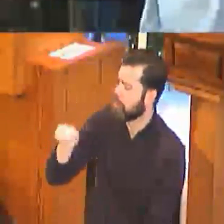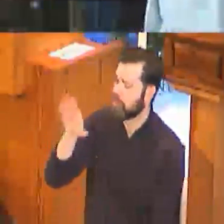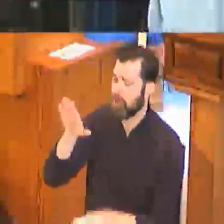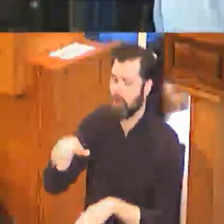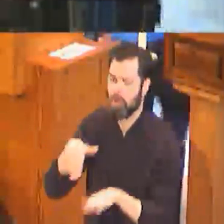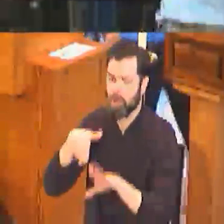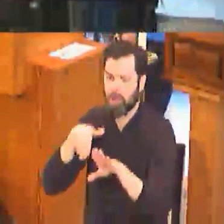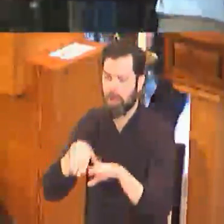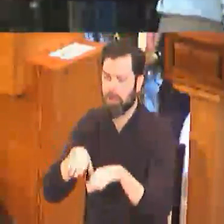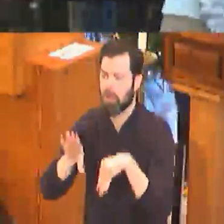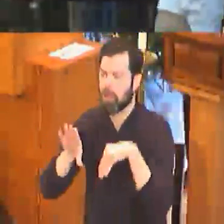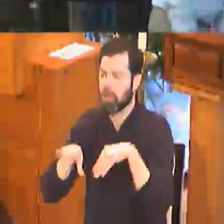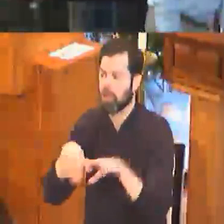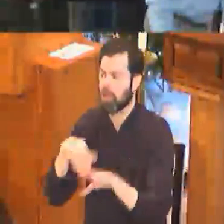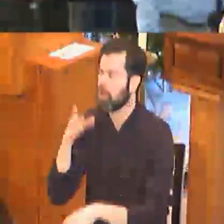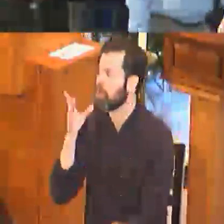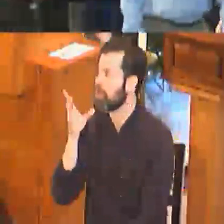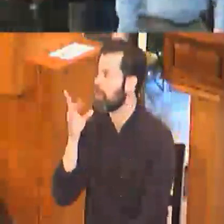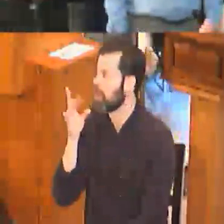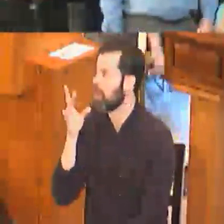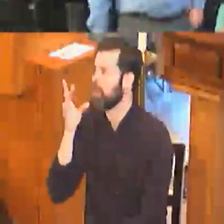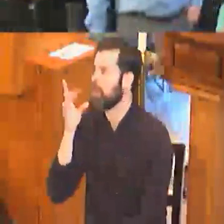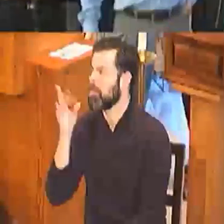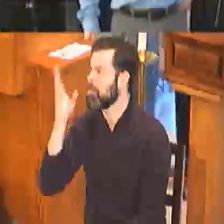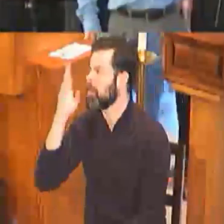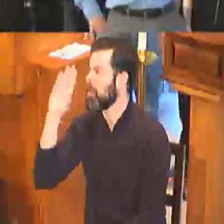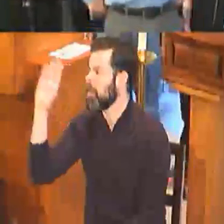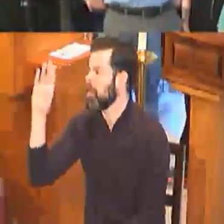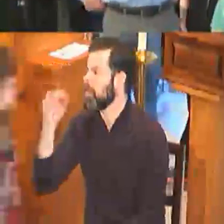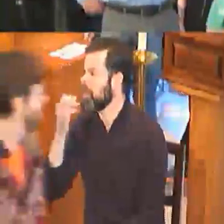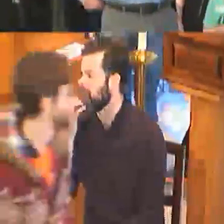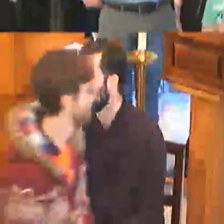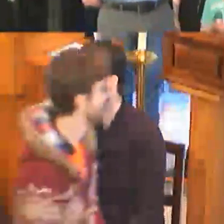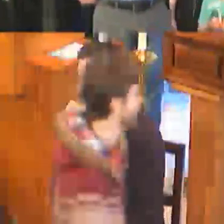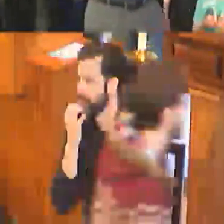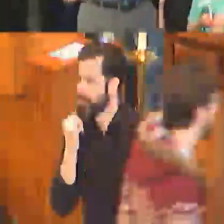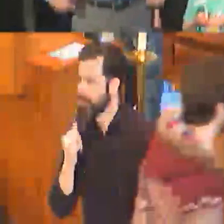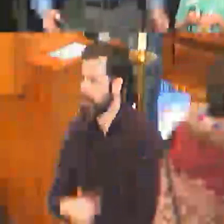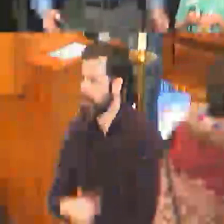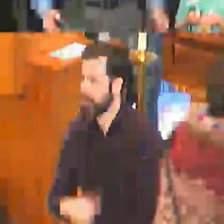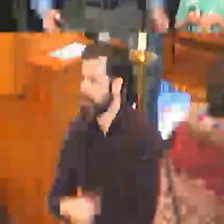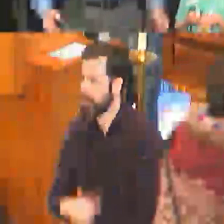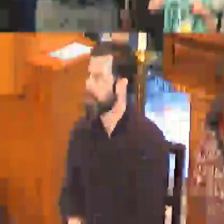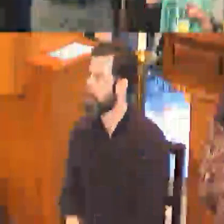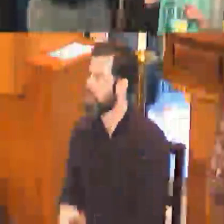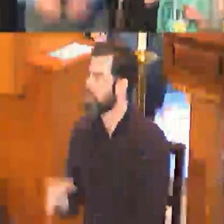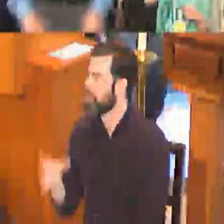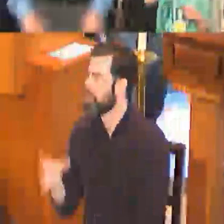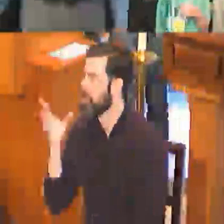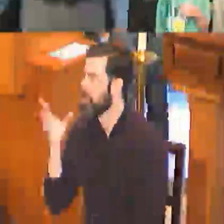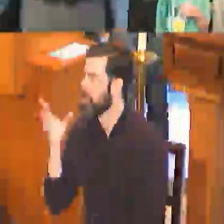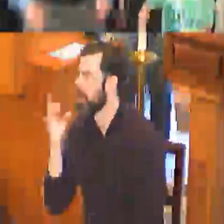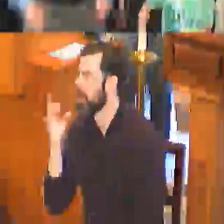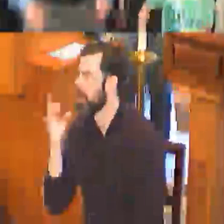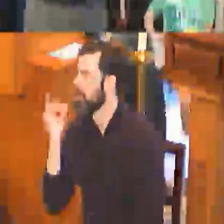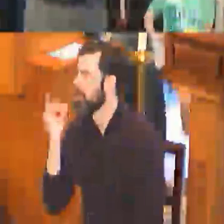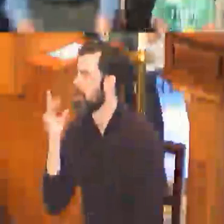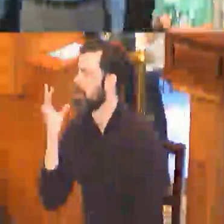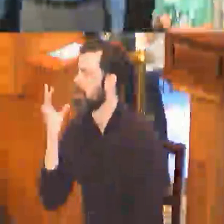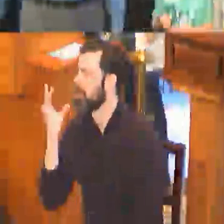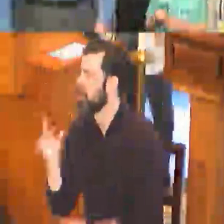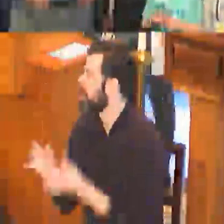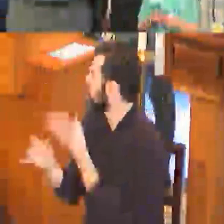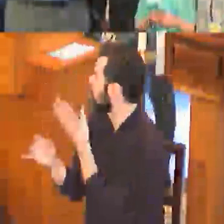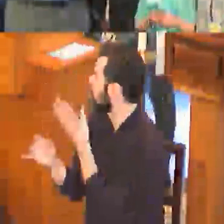are walking in the light of God. In the light of God. In the light, in